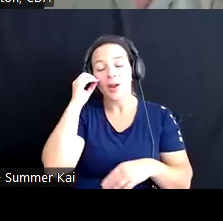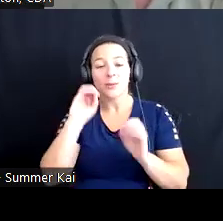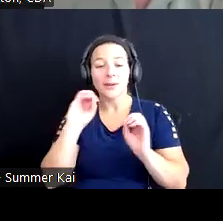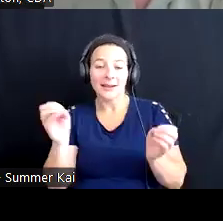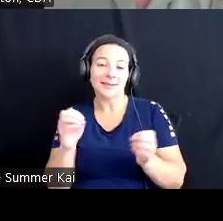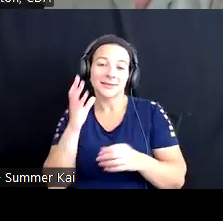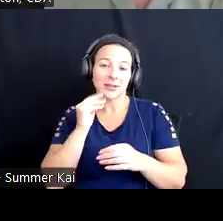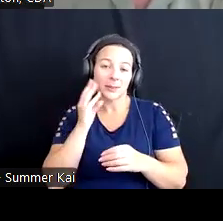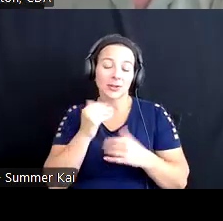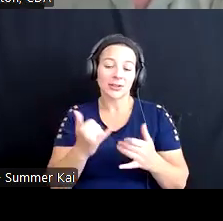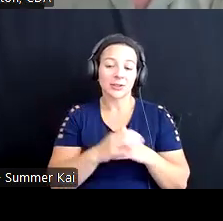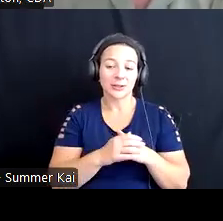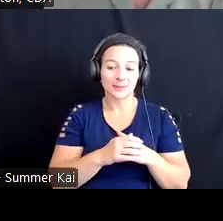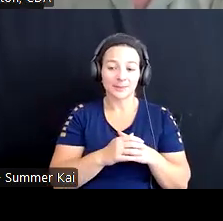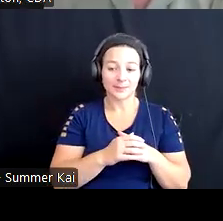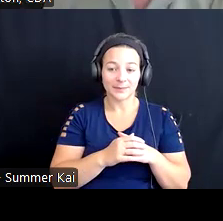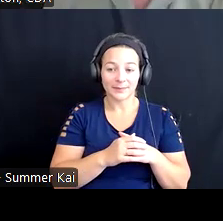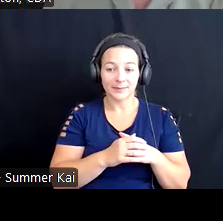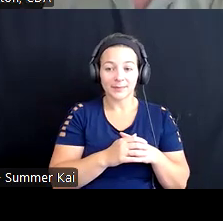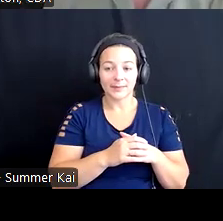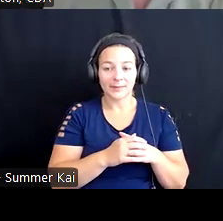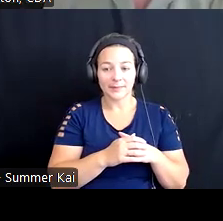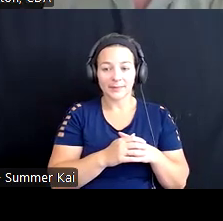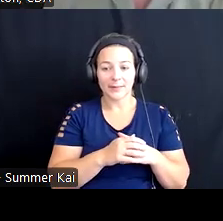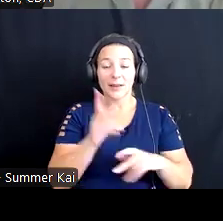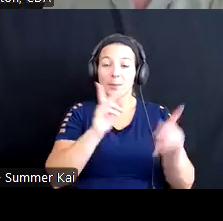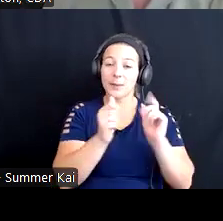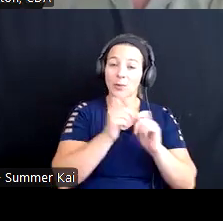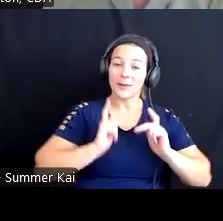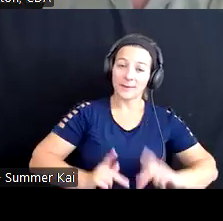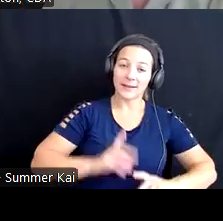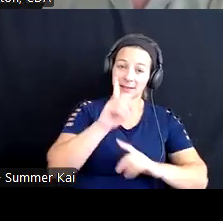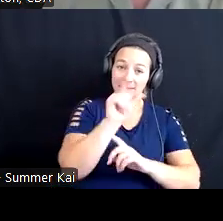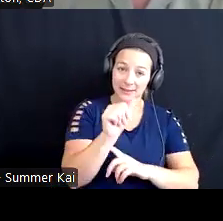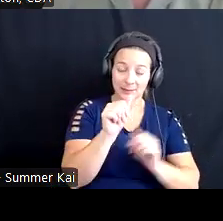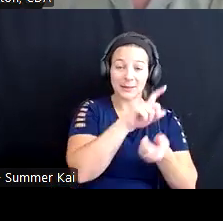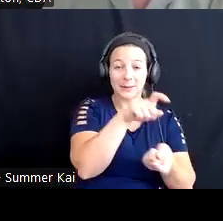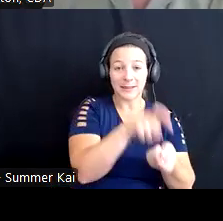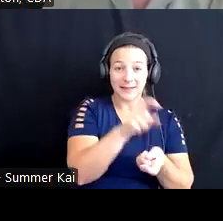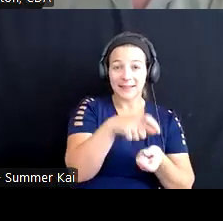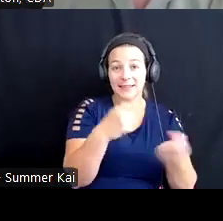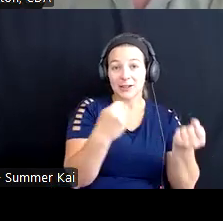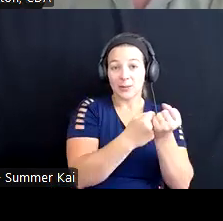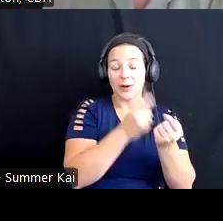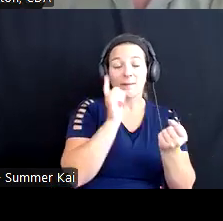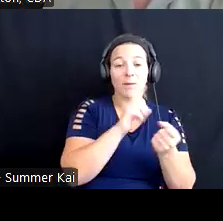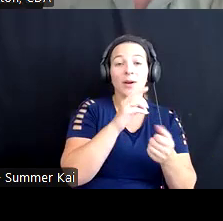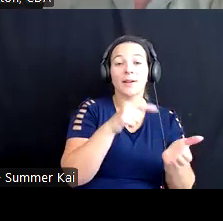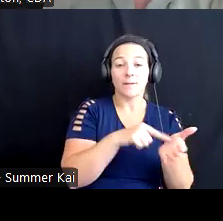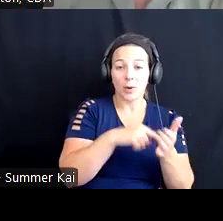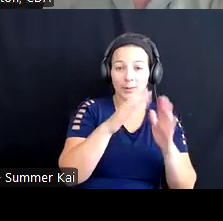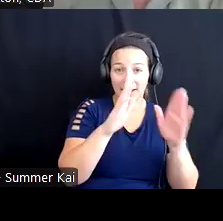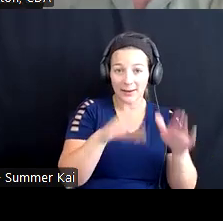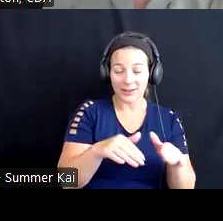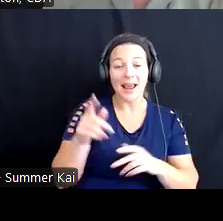culturally responsive housing services, especially for those with physical disabilities specifically, or those with limited